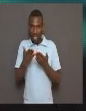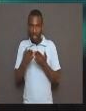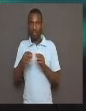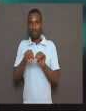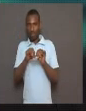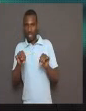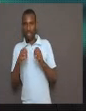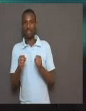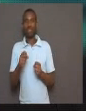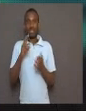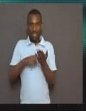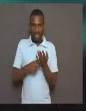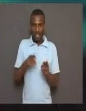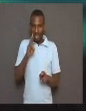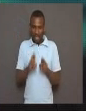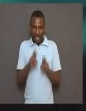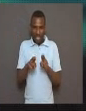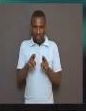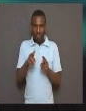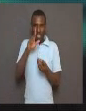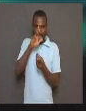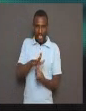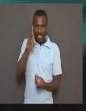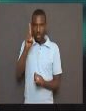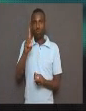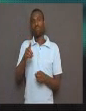density can be read directly.